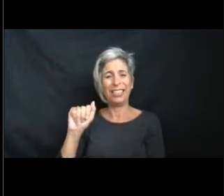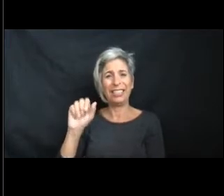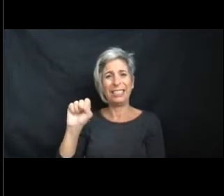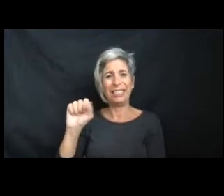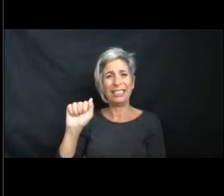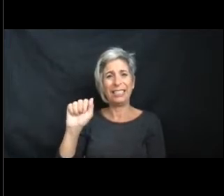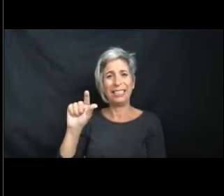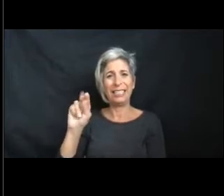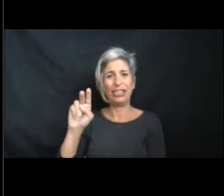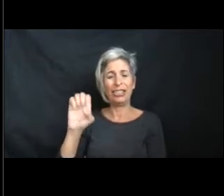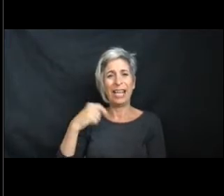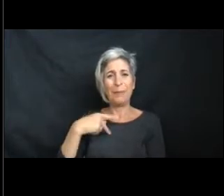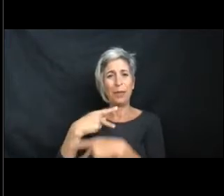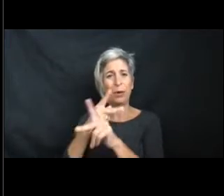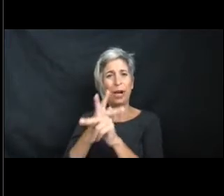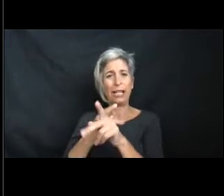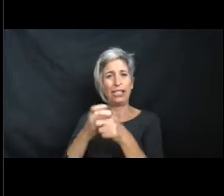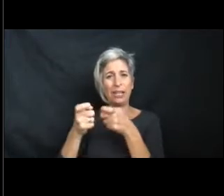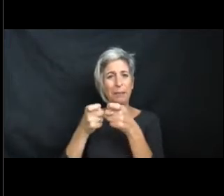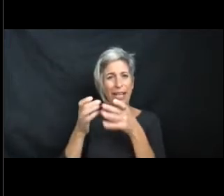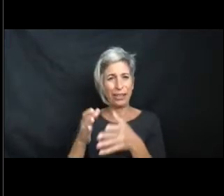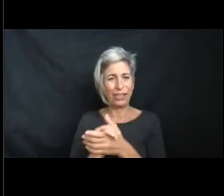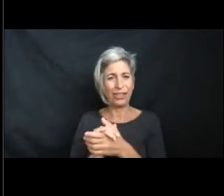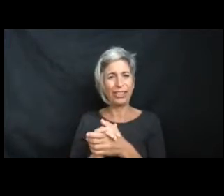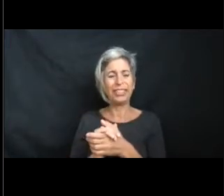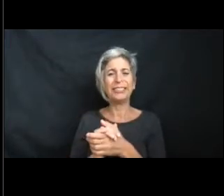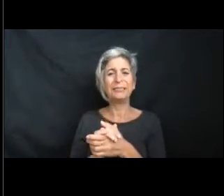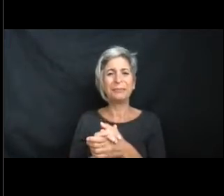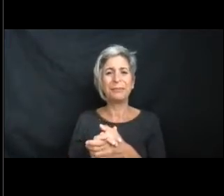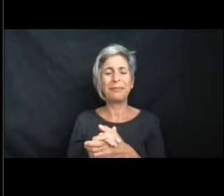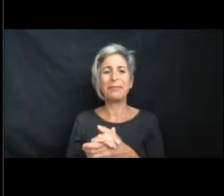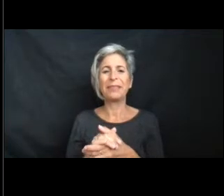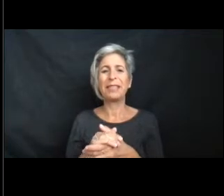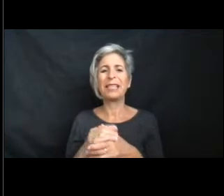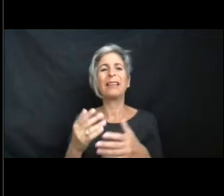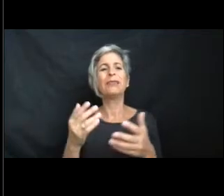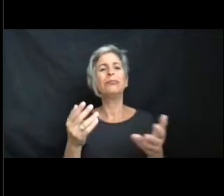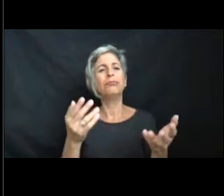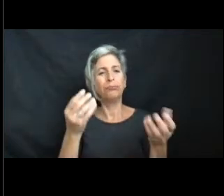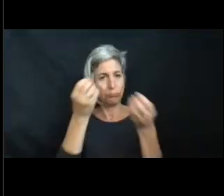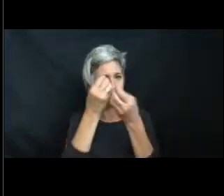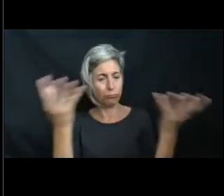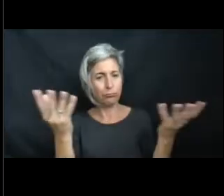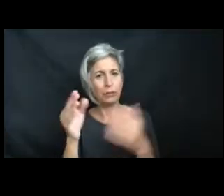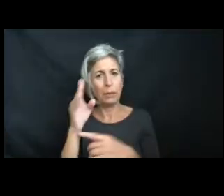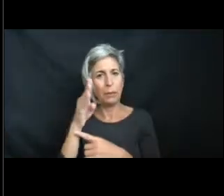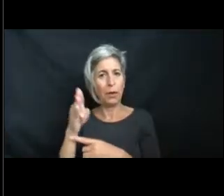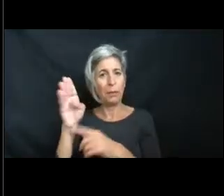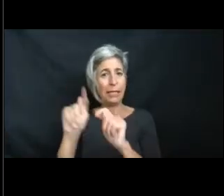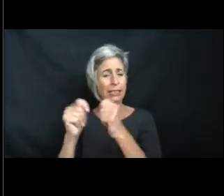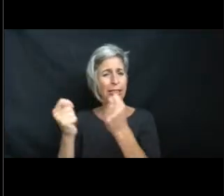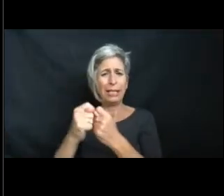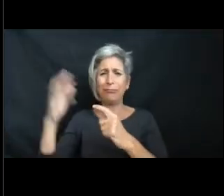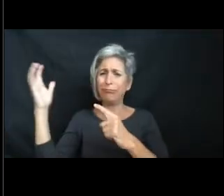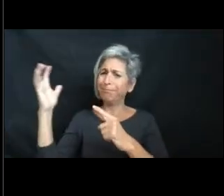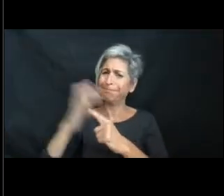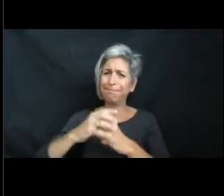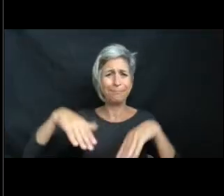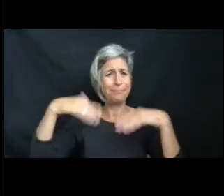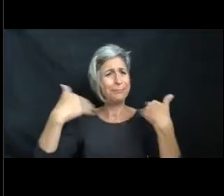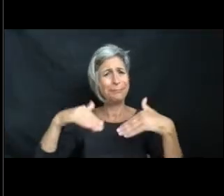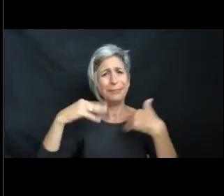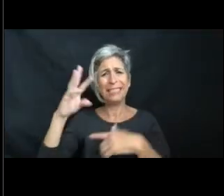I'm the project manager on this project, and just a quick note to the Boynton Beach team. You guys have been terrific for the past 6-7 months.